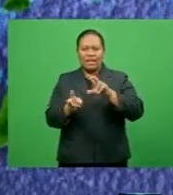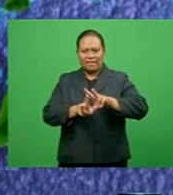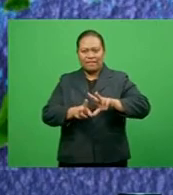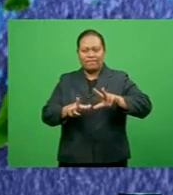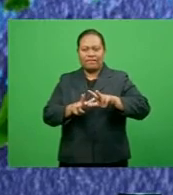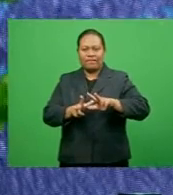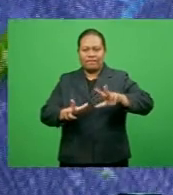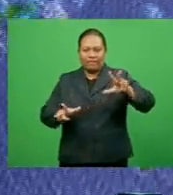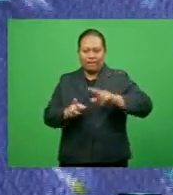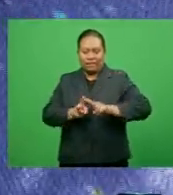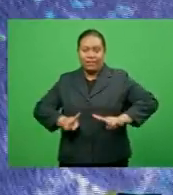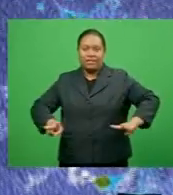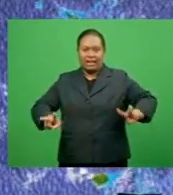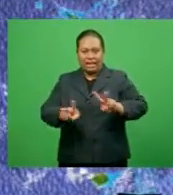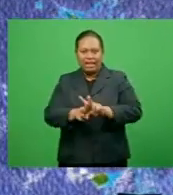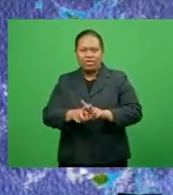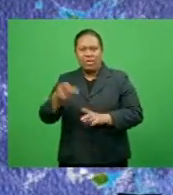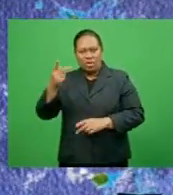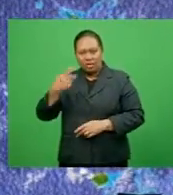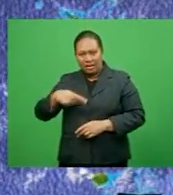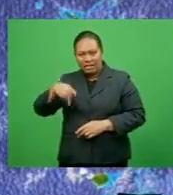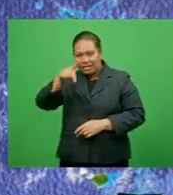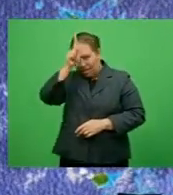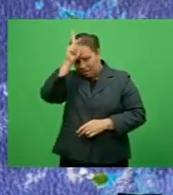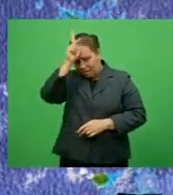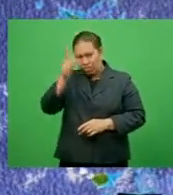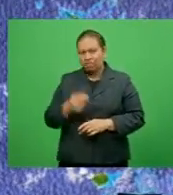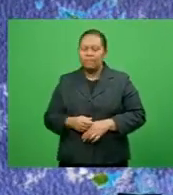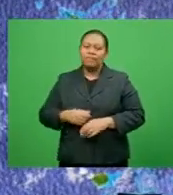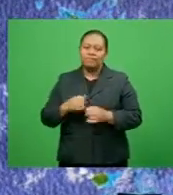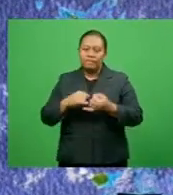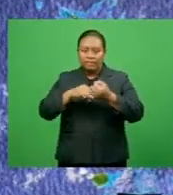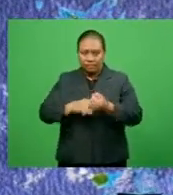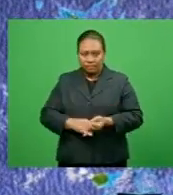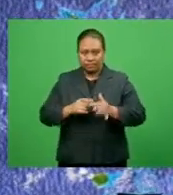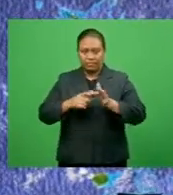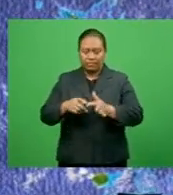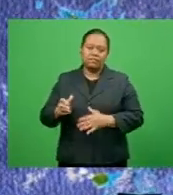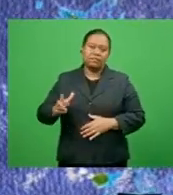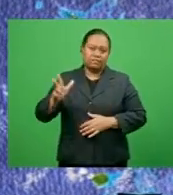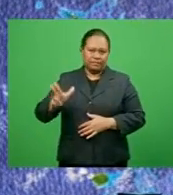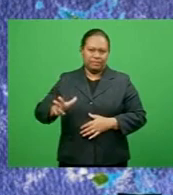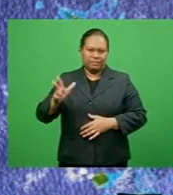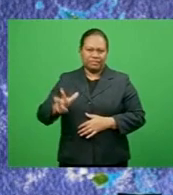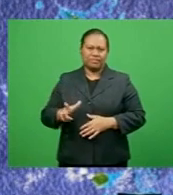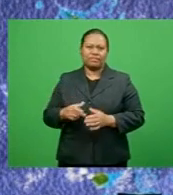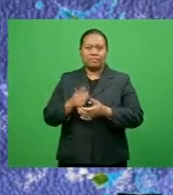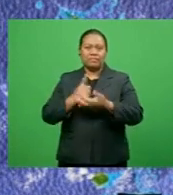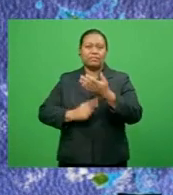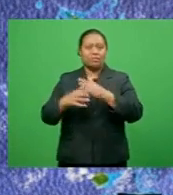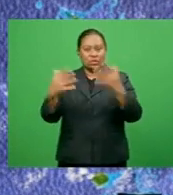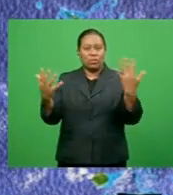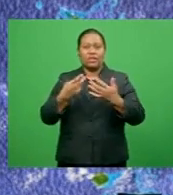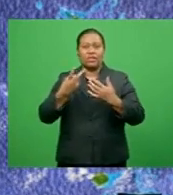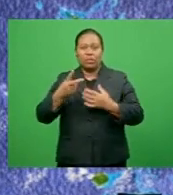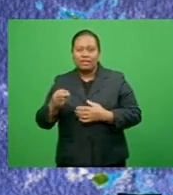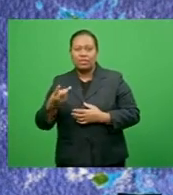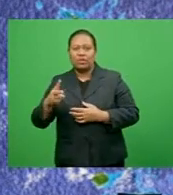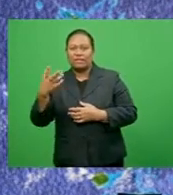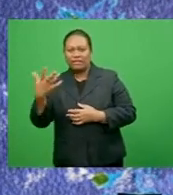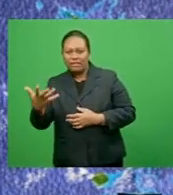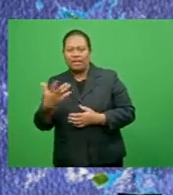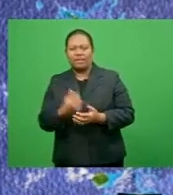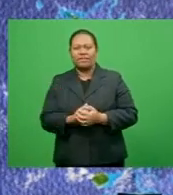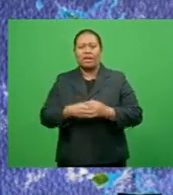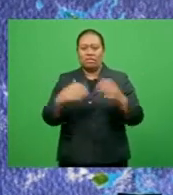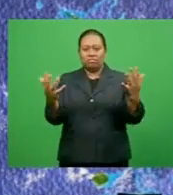and Batuira passengers and southern Lao waters, southeast winds 20 to 25 knots, gusting to 30 knots, winds